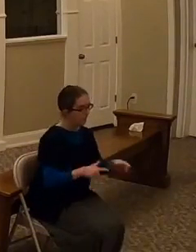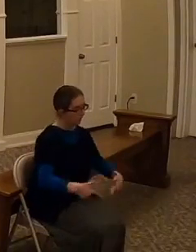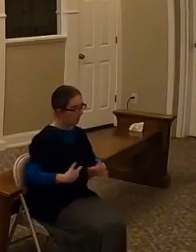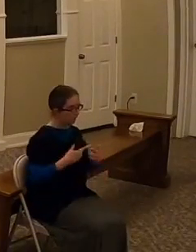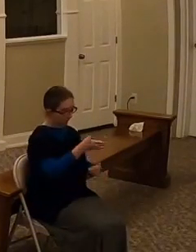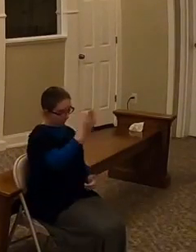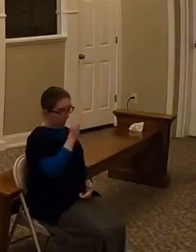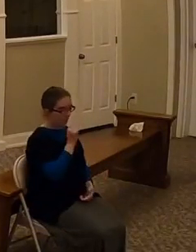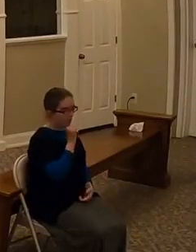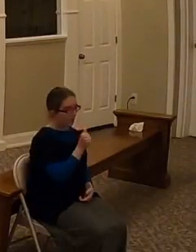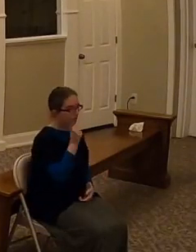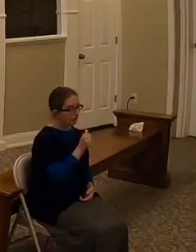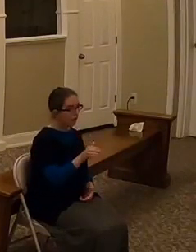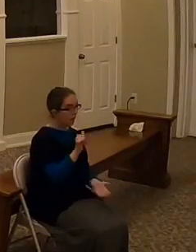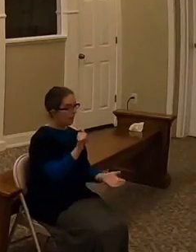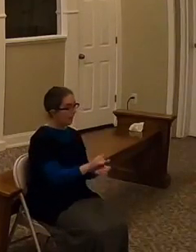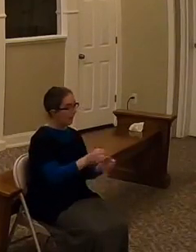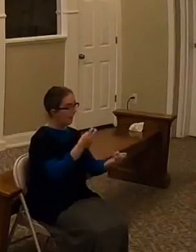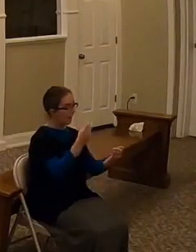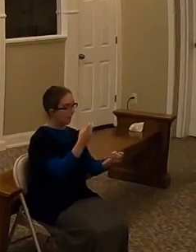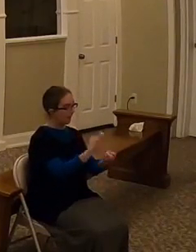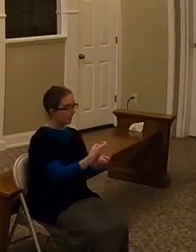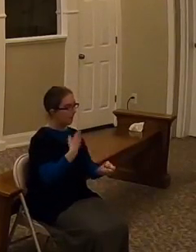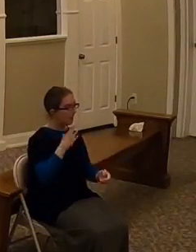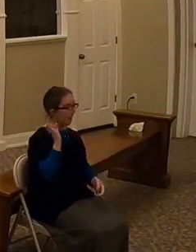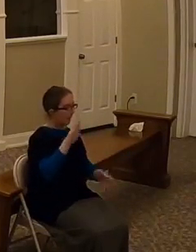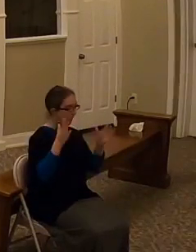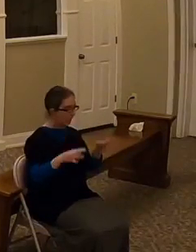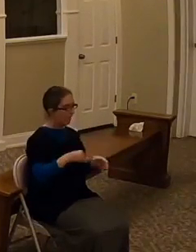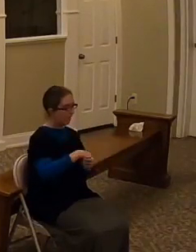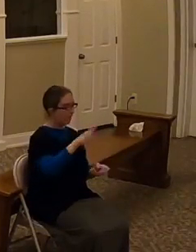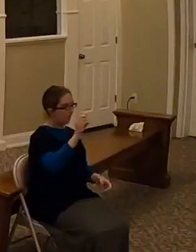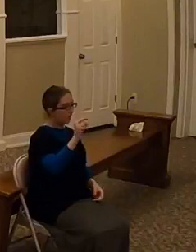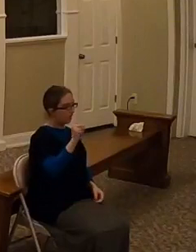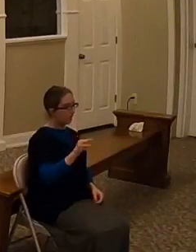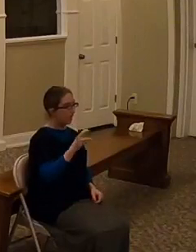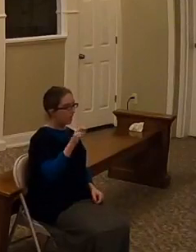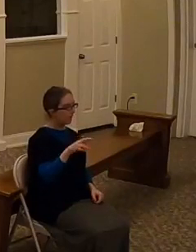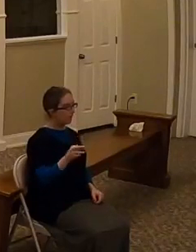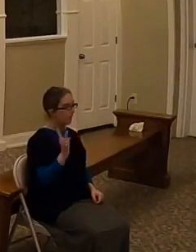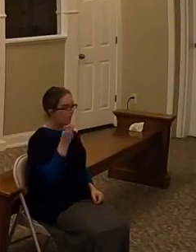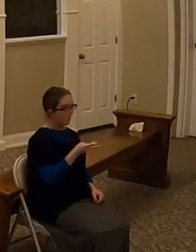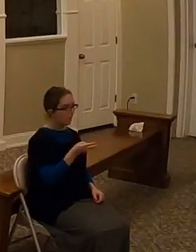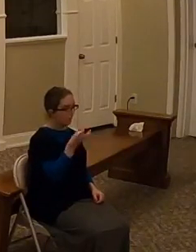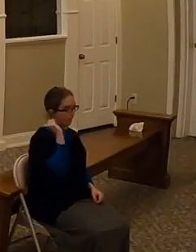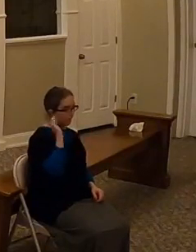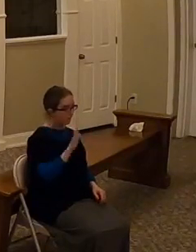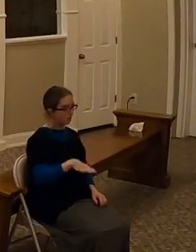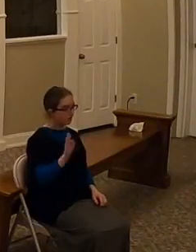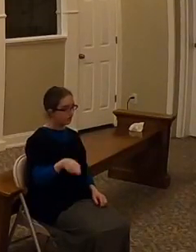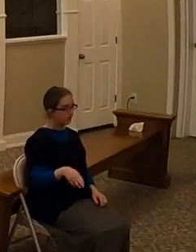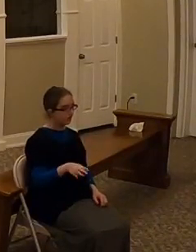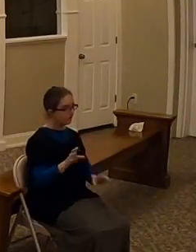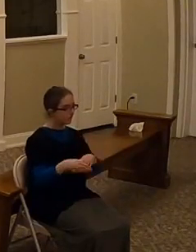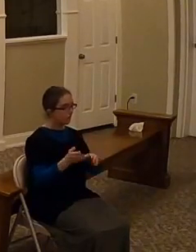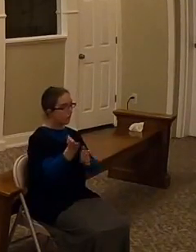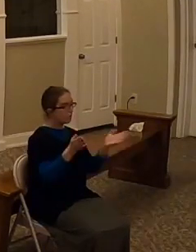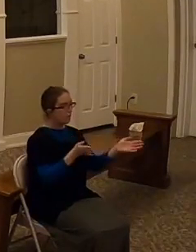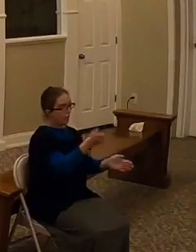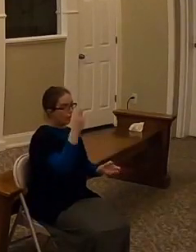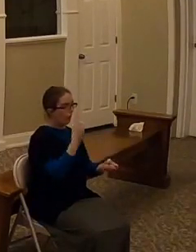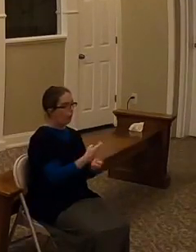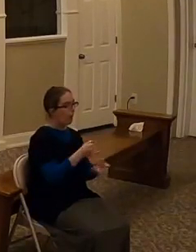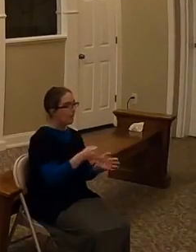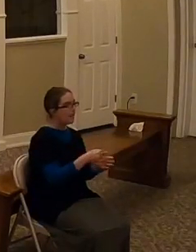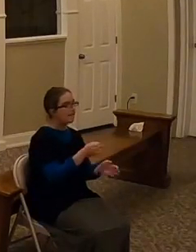God. Living for God is not really that hard. My pastor down in Bonware, when we were raised up as kids, he used to say, if you serve God hard,